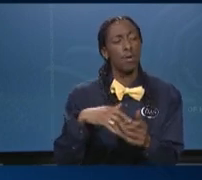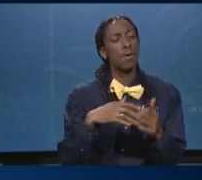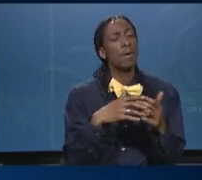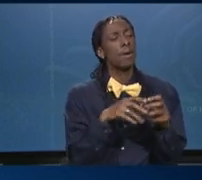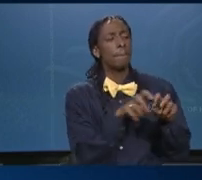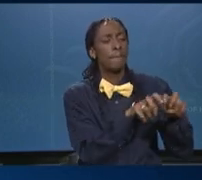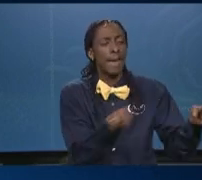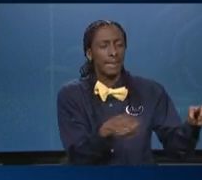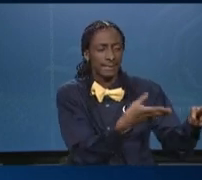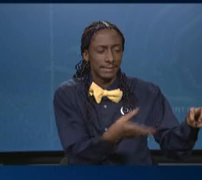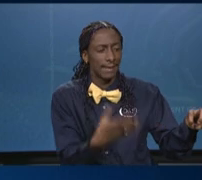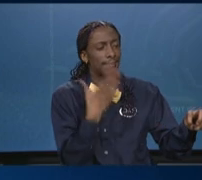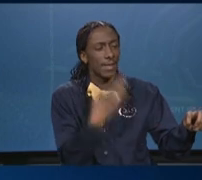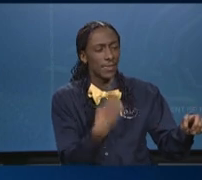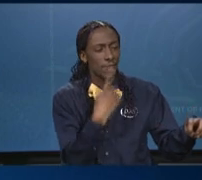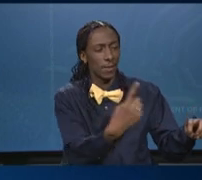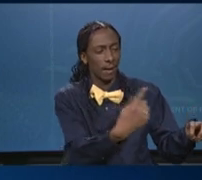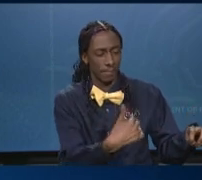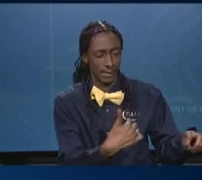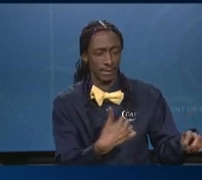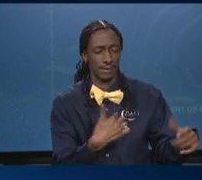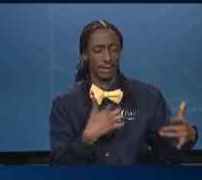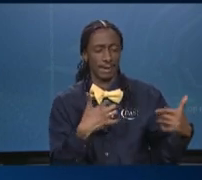I'm a tad bit nervous.